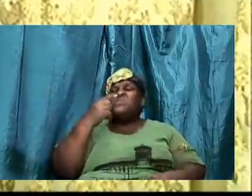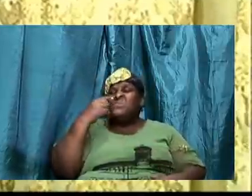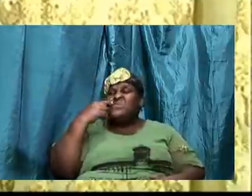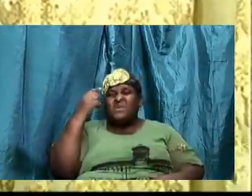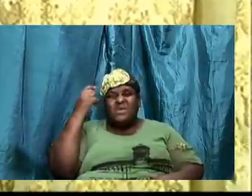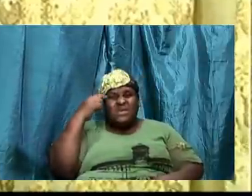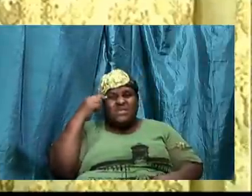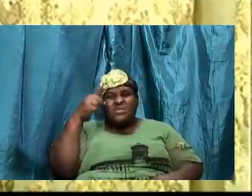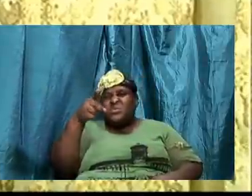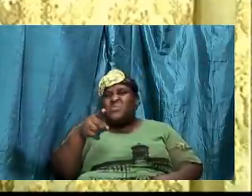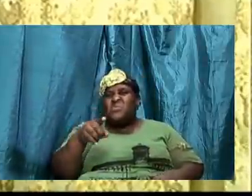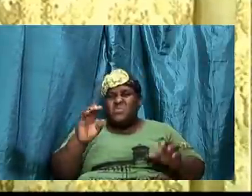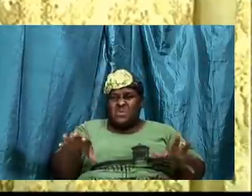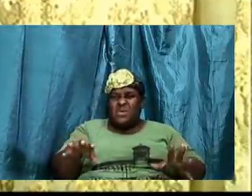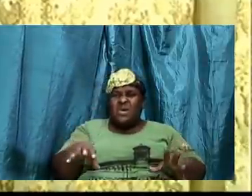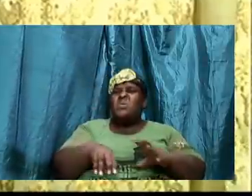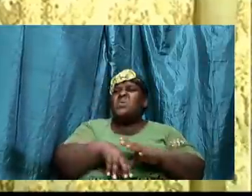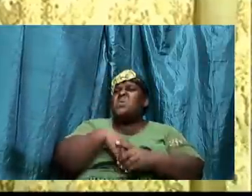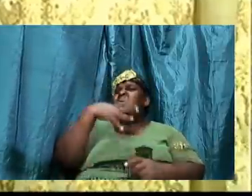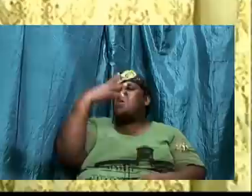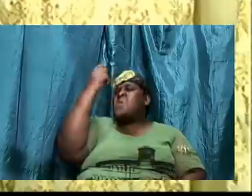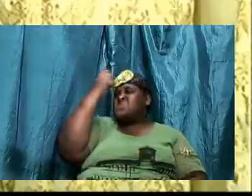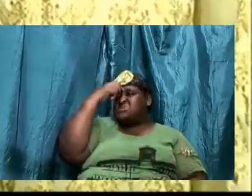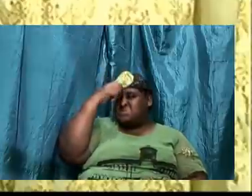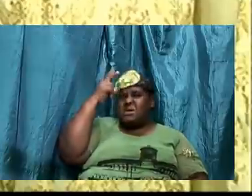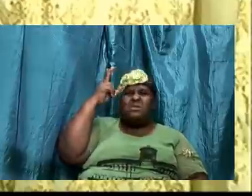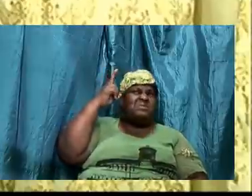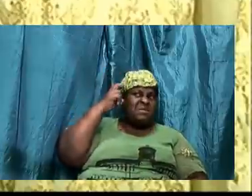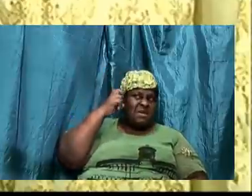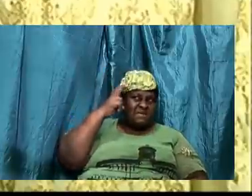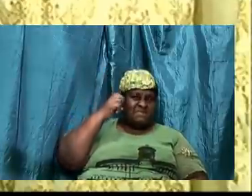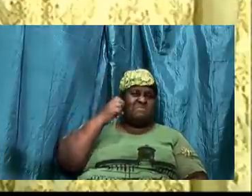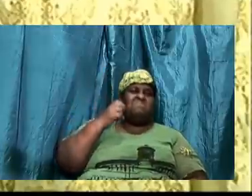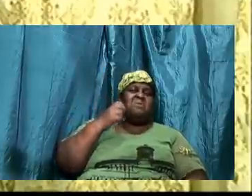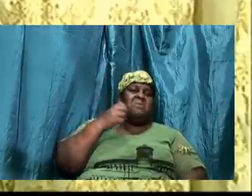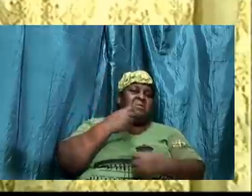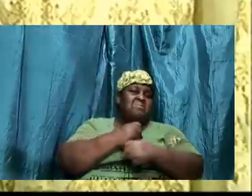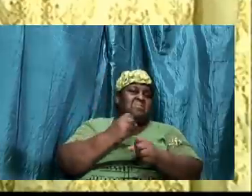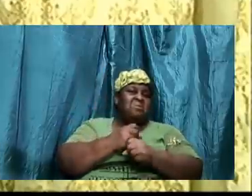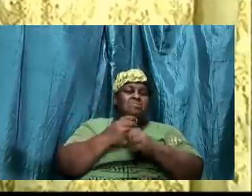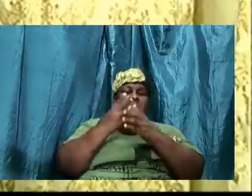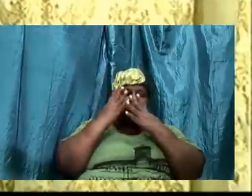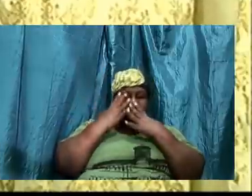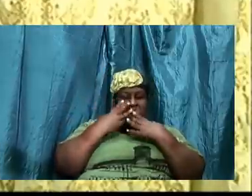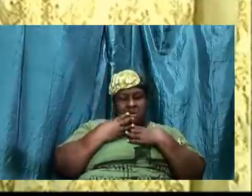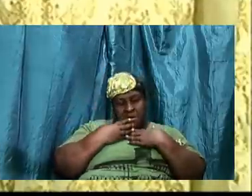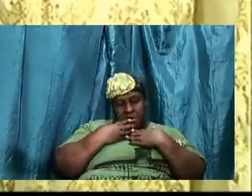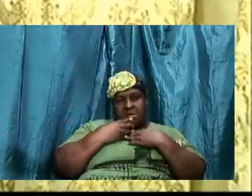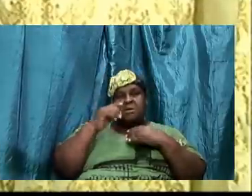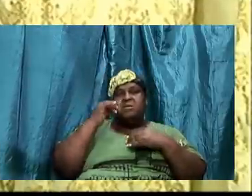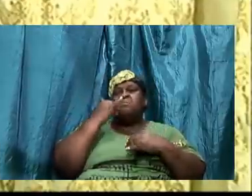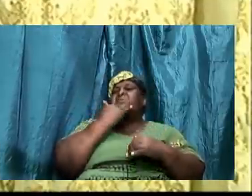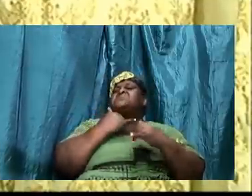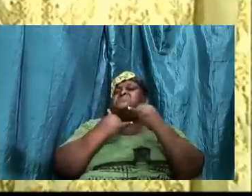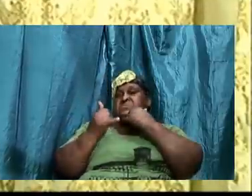the adversary, you're making a sad mistake. If you think that you can outwit him,